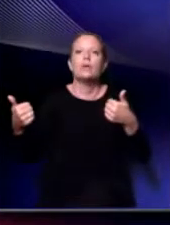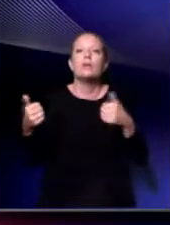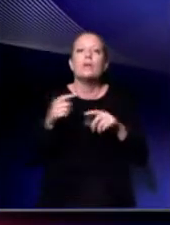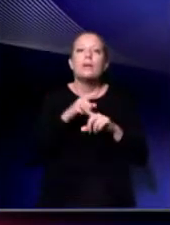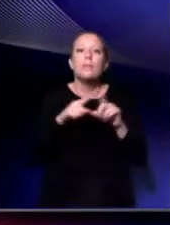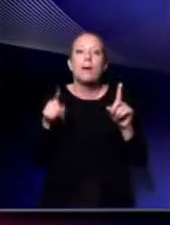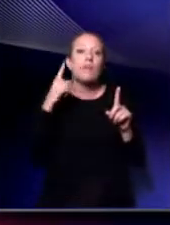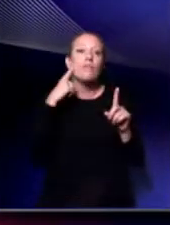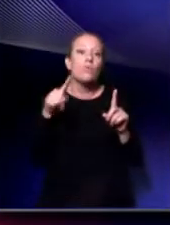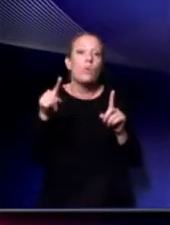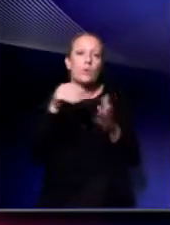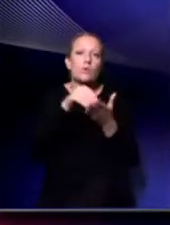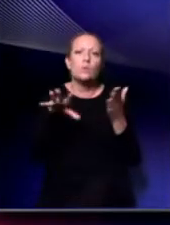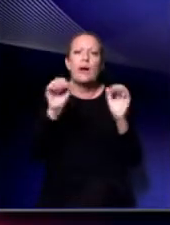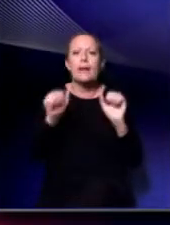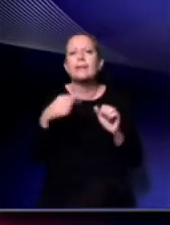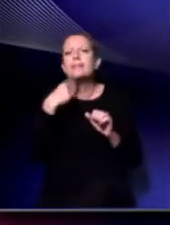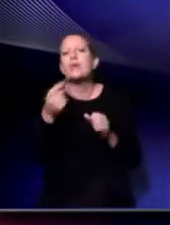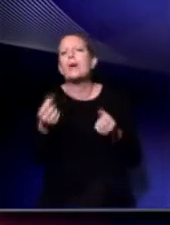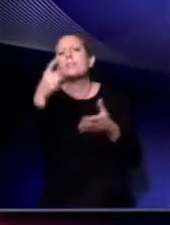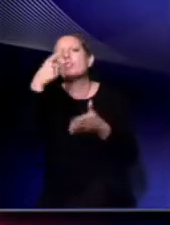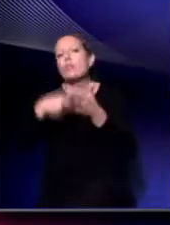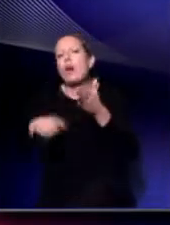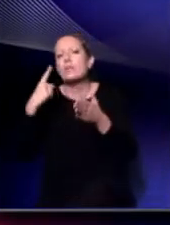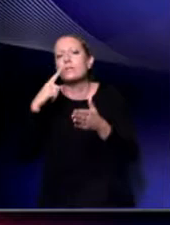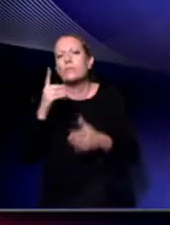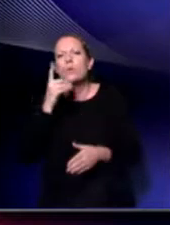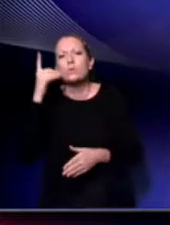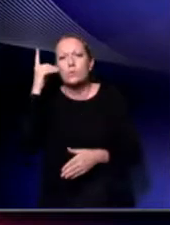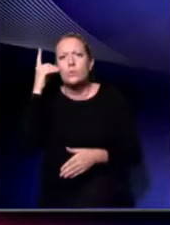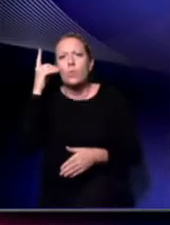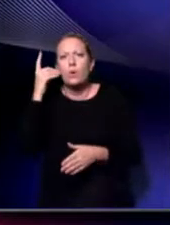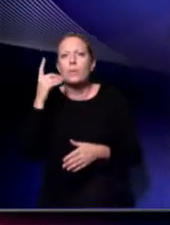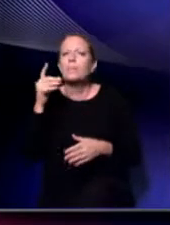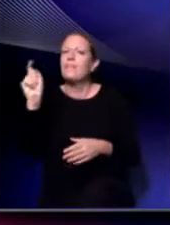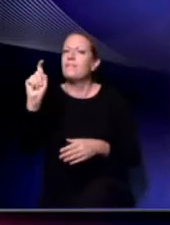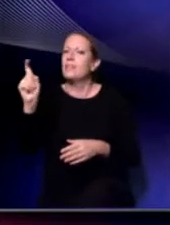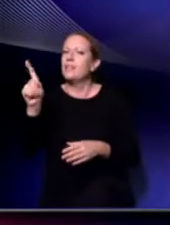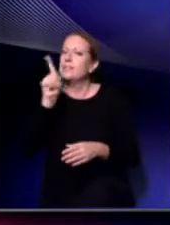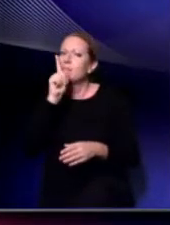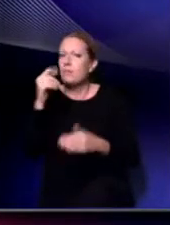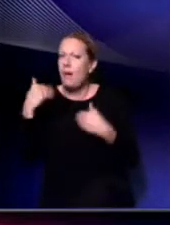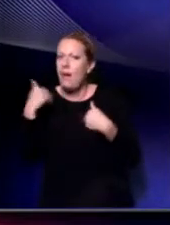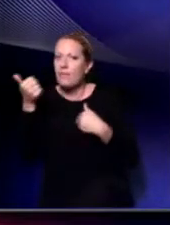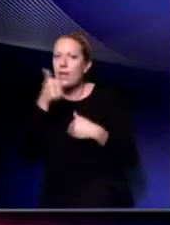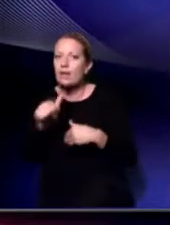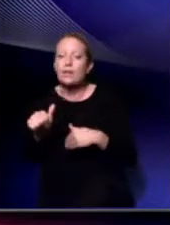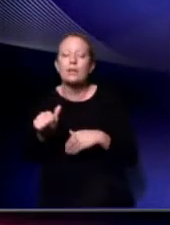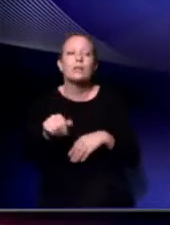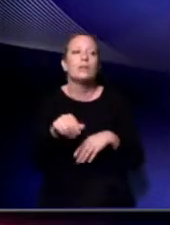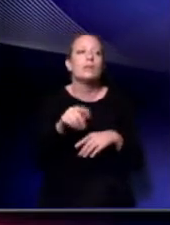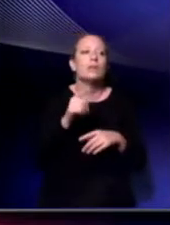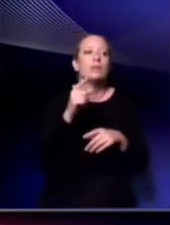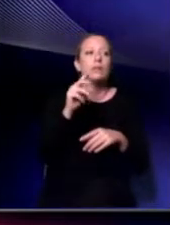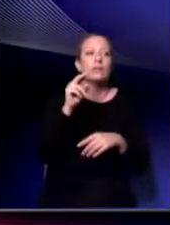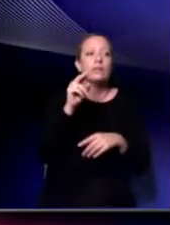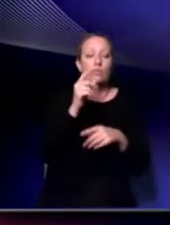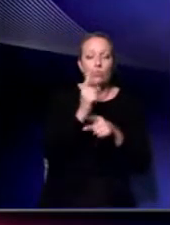children in Phoenix that Right. I'm aware of. It's all No. here. Yeah. But if we could take as a comparison for the academic costs for